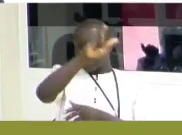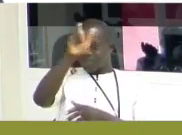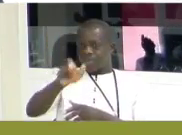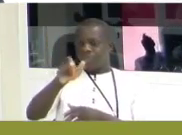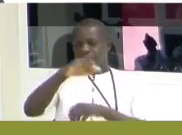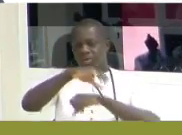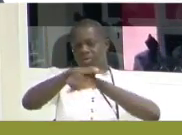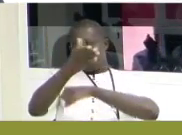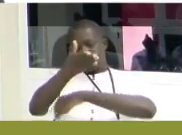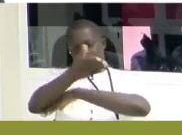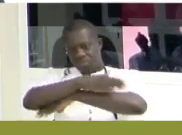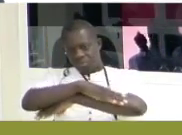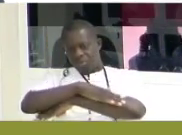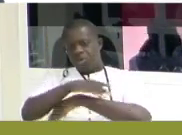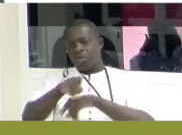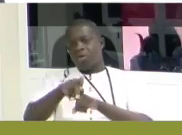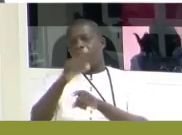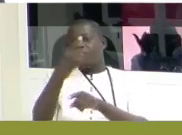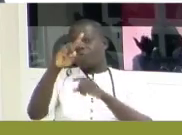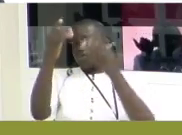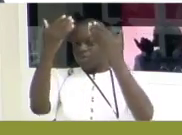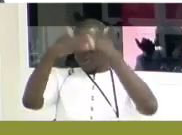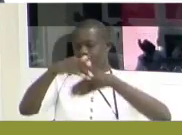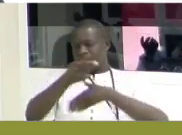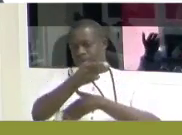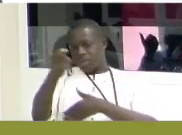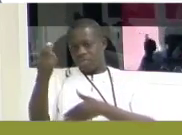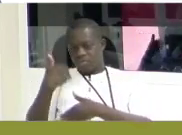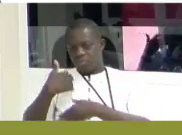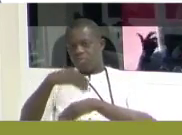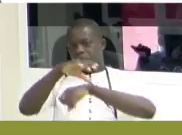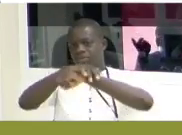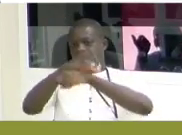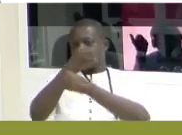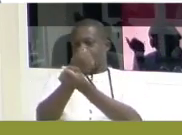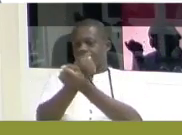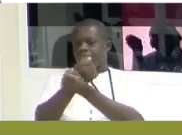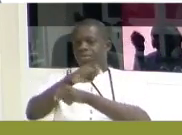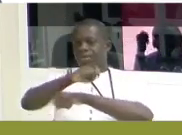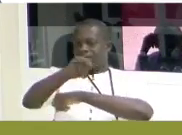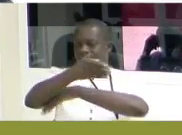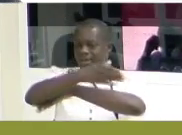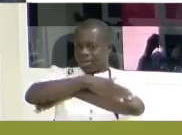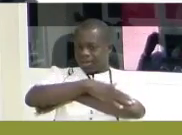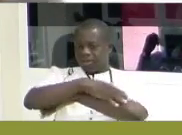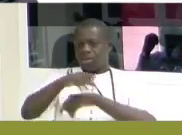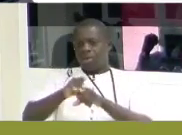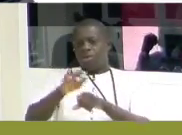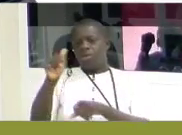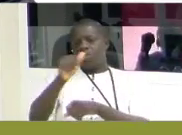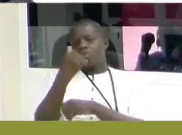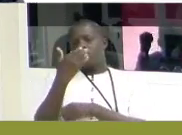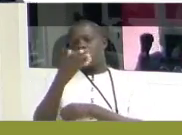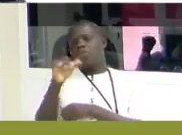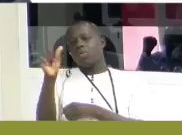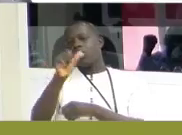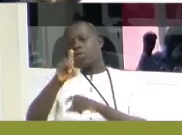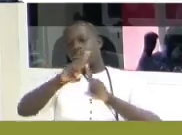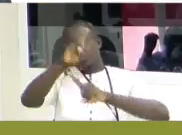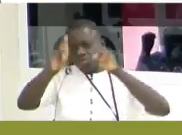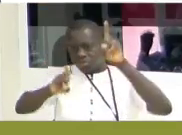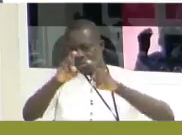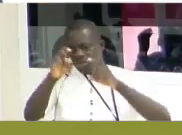these were the people arrested. But some of them told me that some were just questioned that night and they were